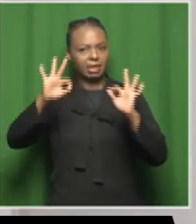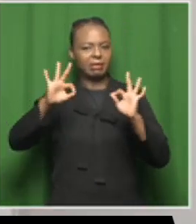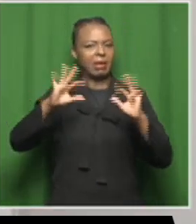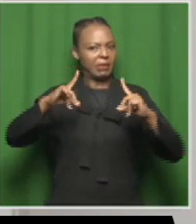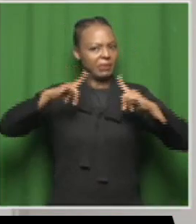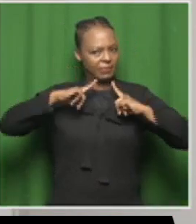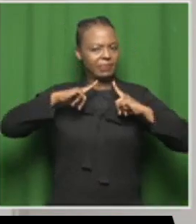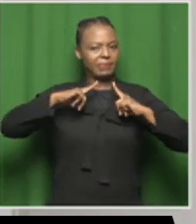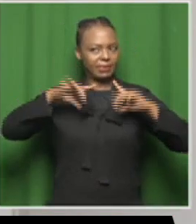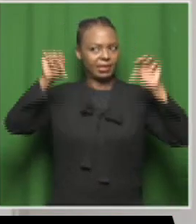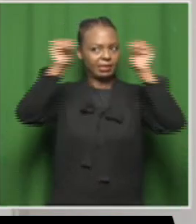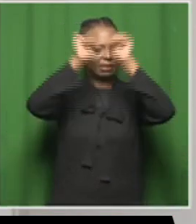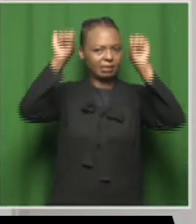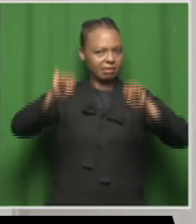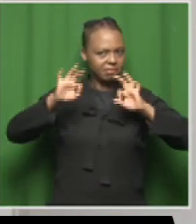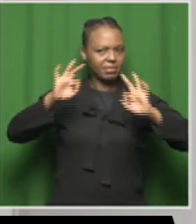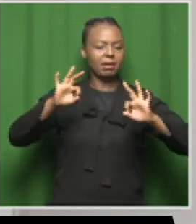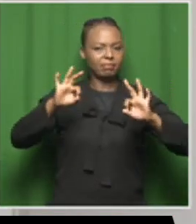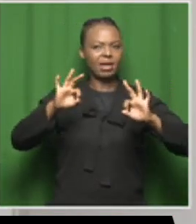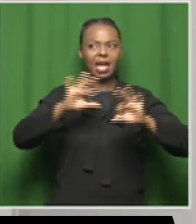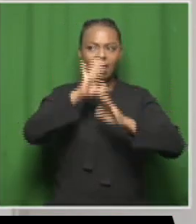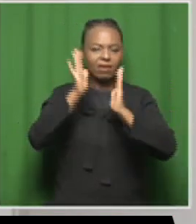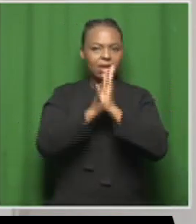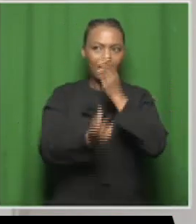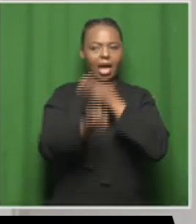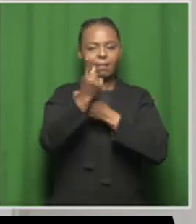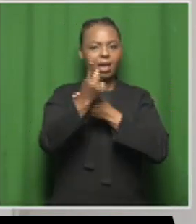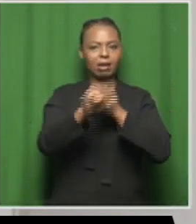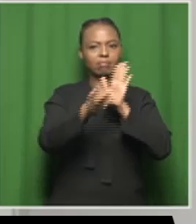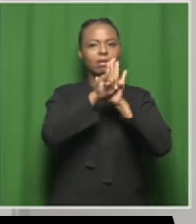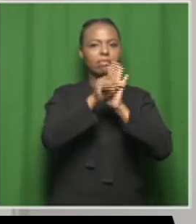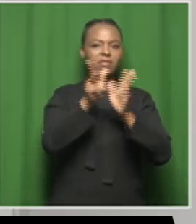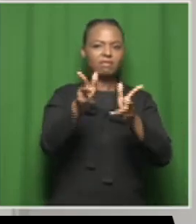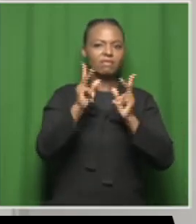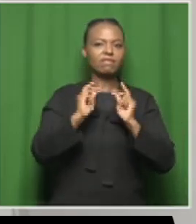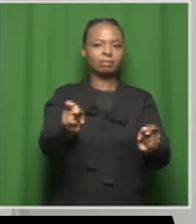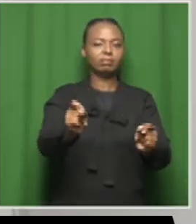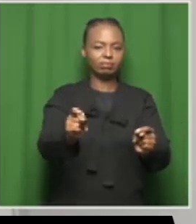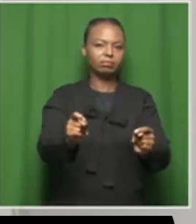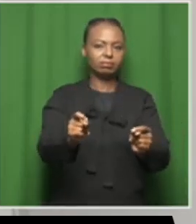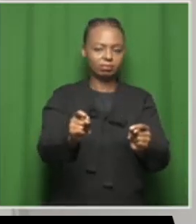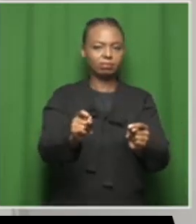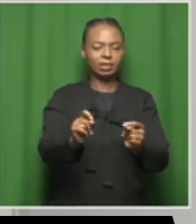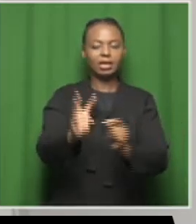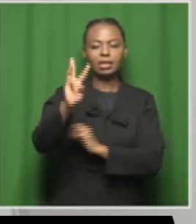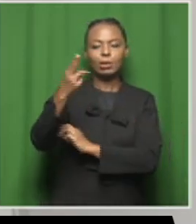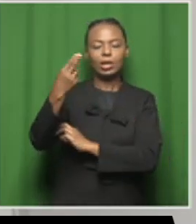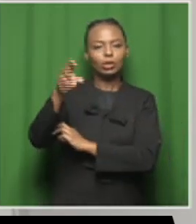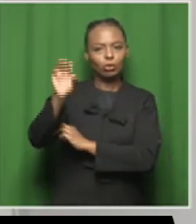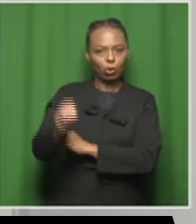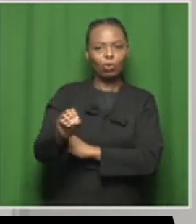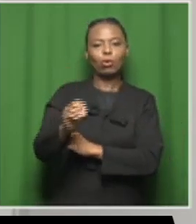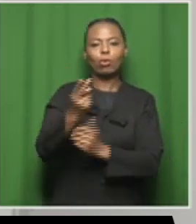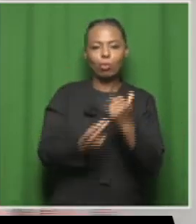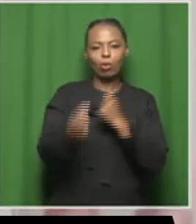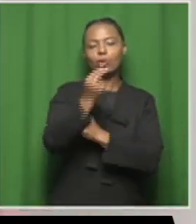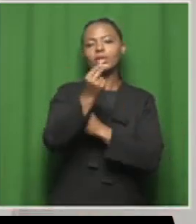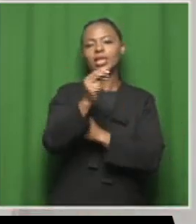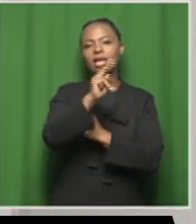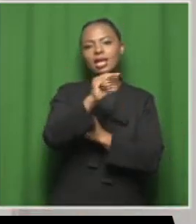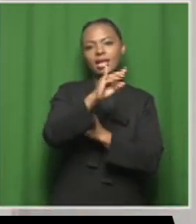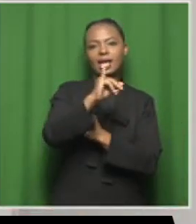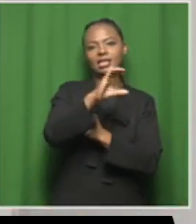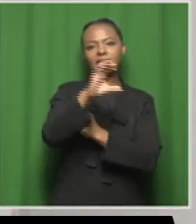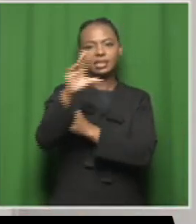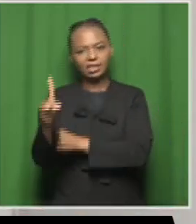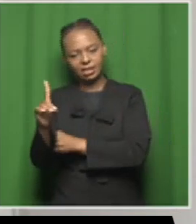that, In addition of the resource that she highlighted, the WHO, both the NICD, also have